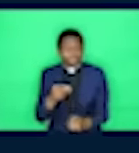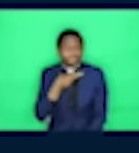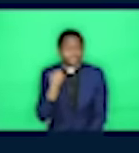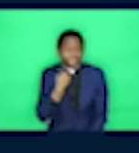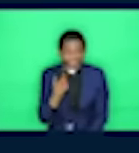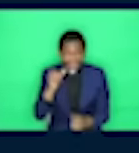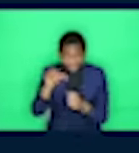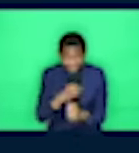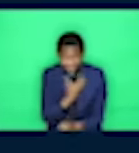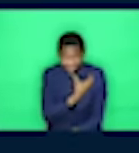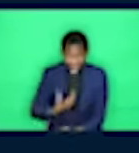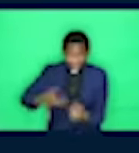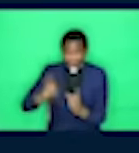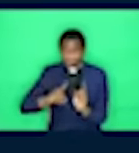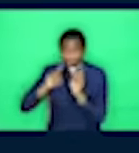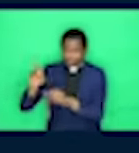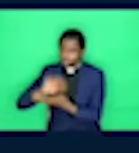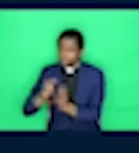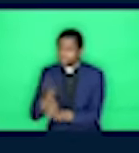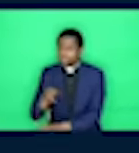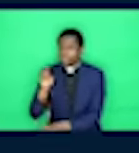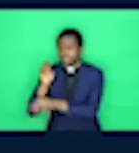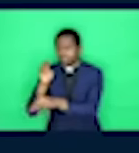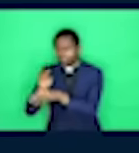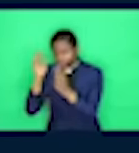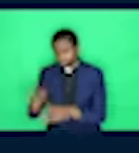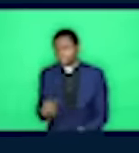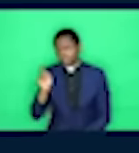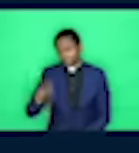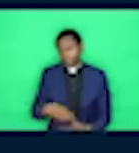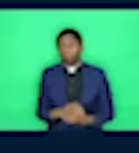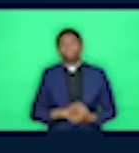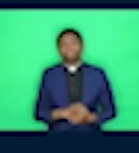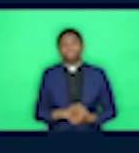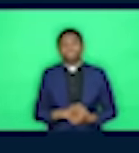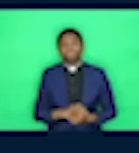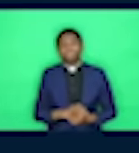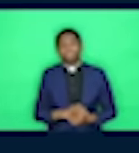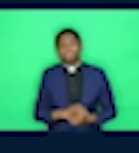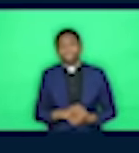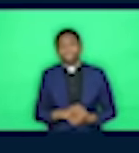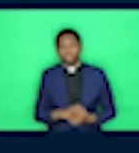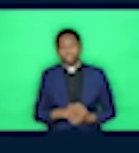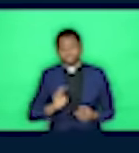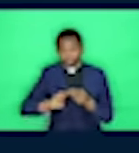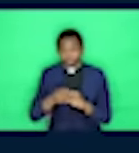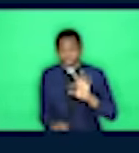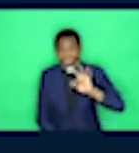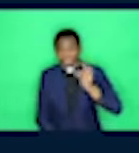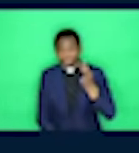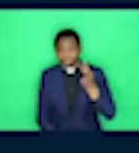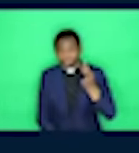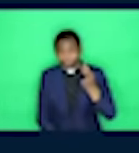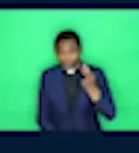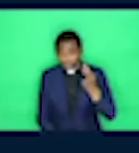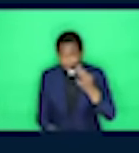go out there and be a minister. Ubi biara waji yes we dino or your soft. Now, this number 9. I want us to